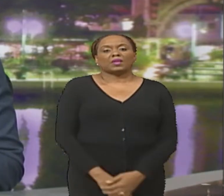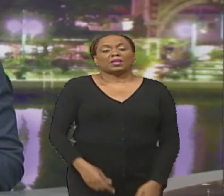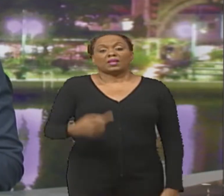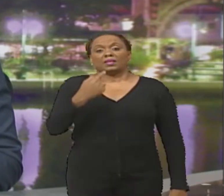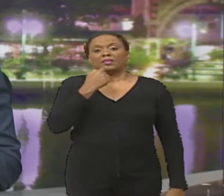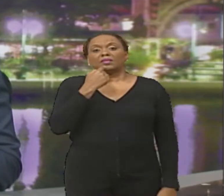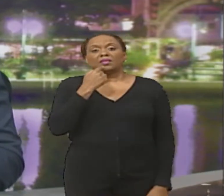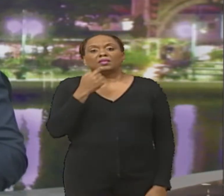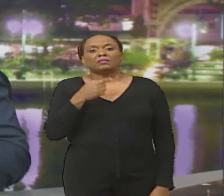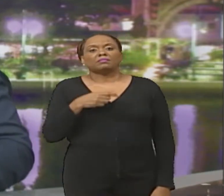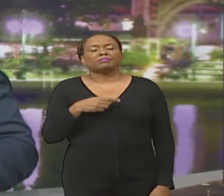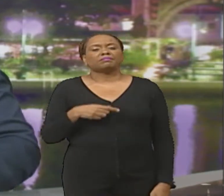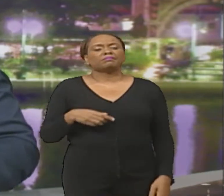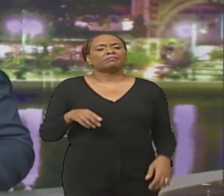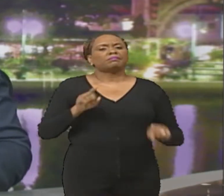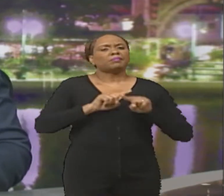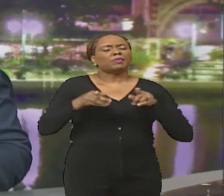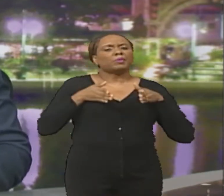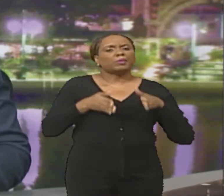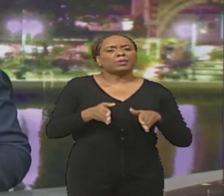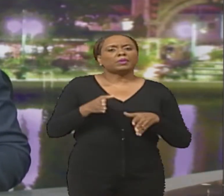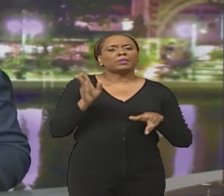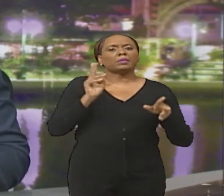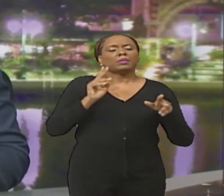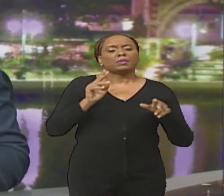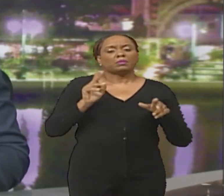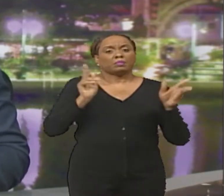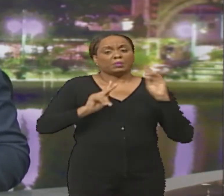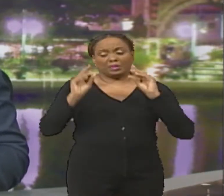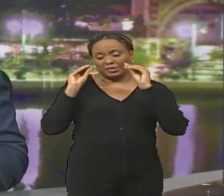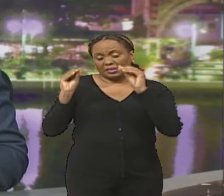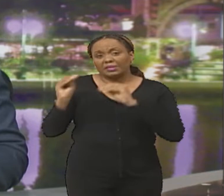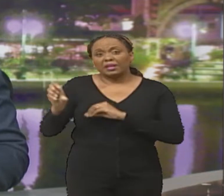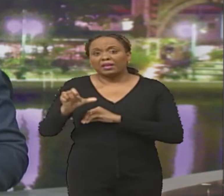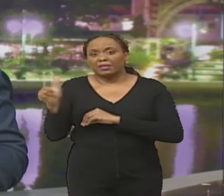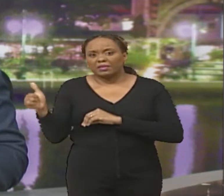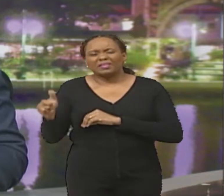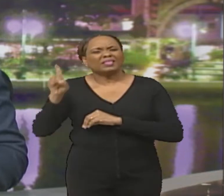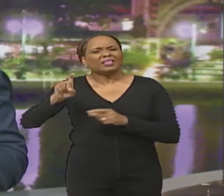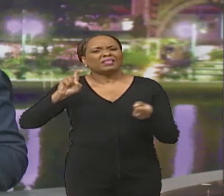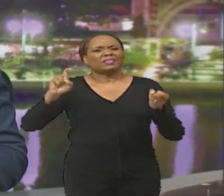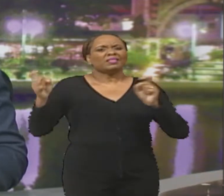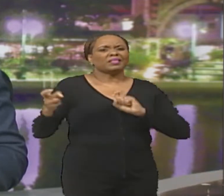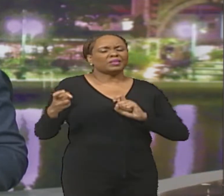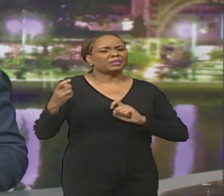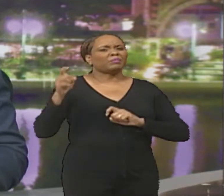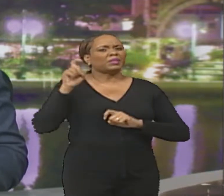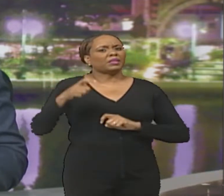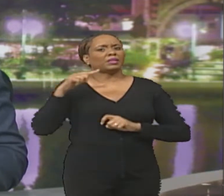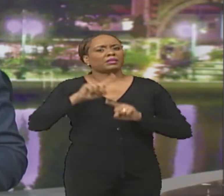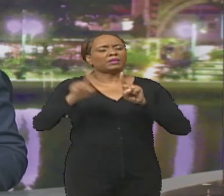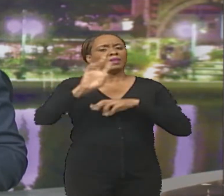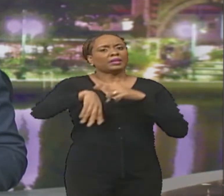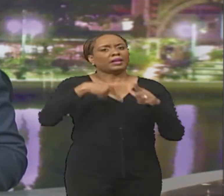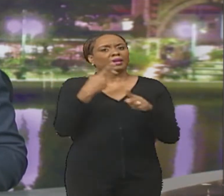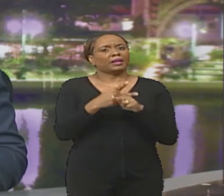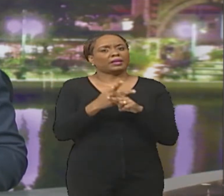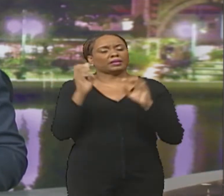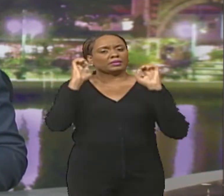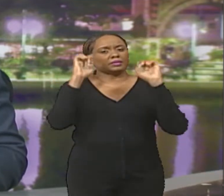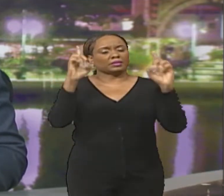Mr. Clarke says the way people are taught needs to change and made a call for Barbadians to be given a different level of education.